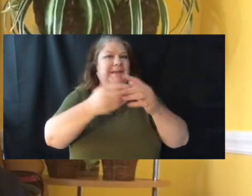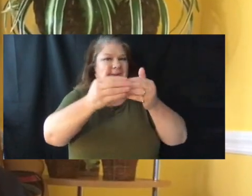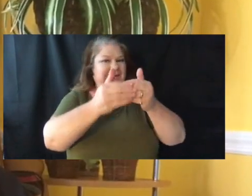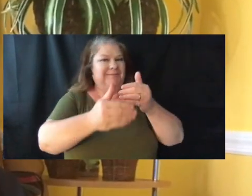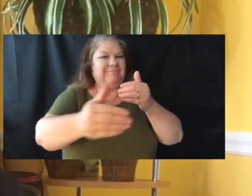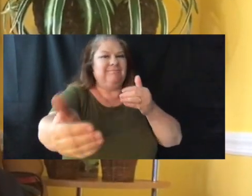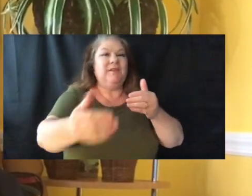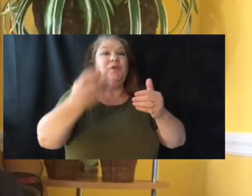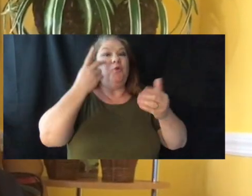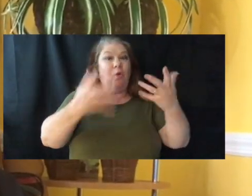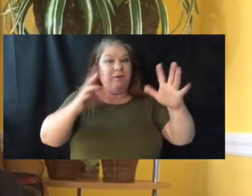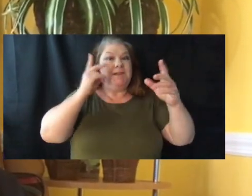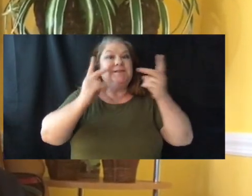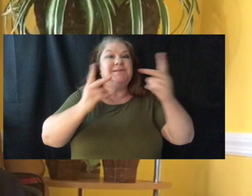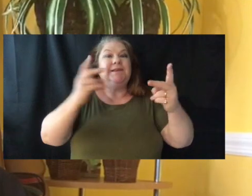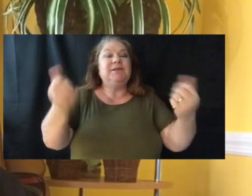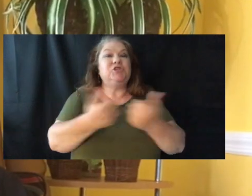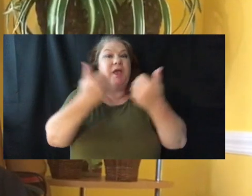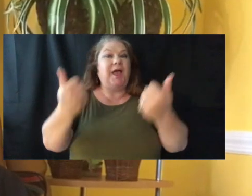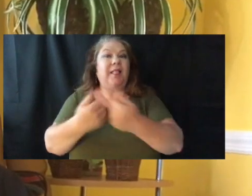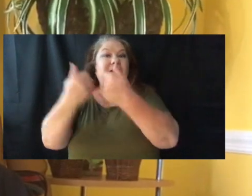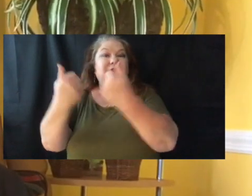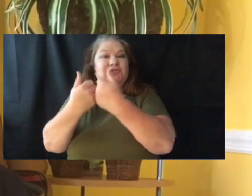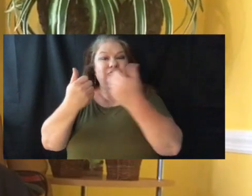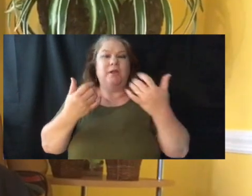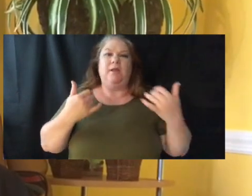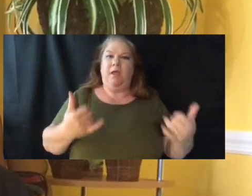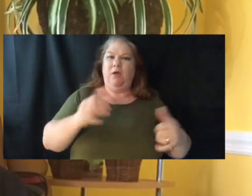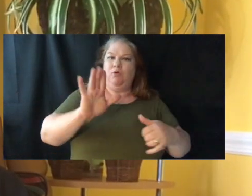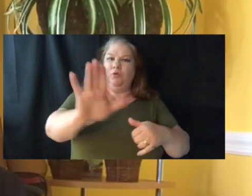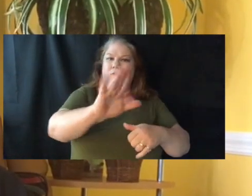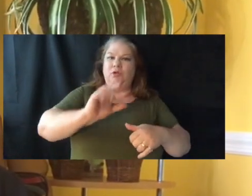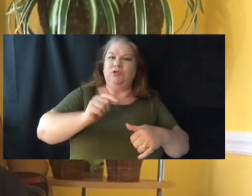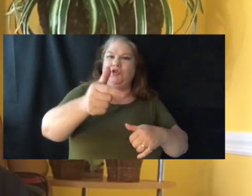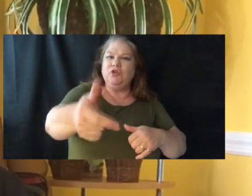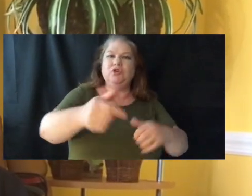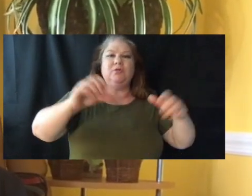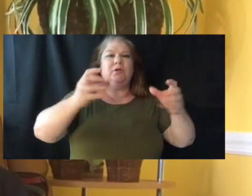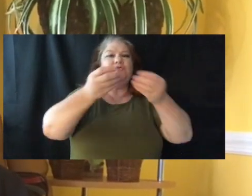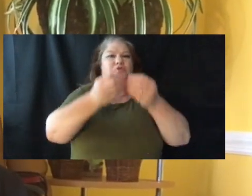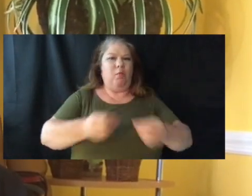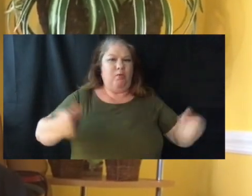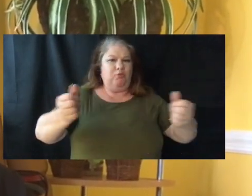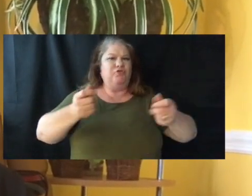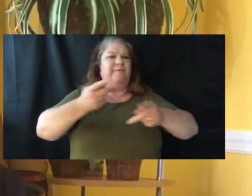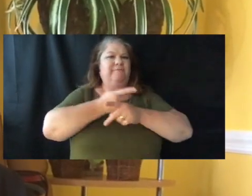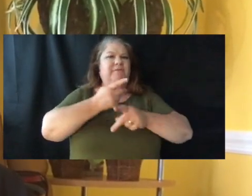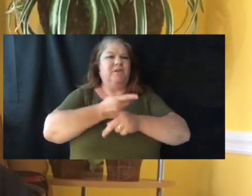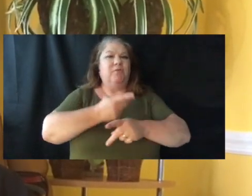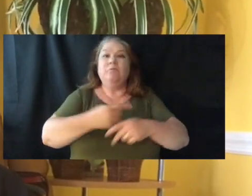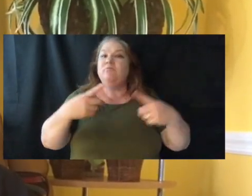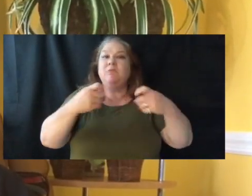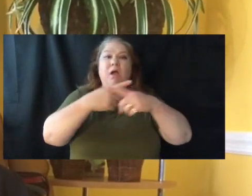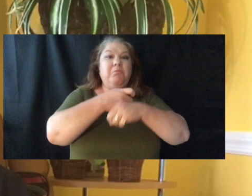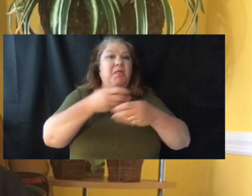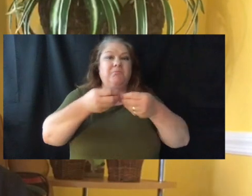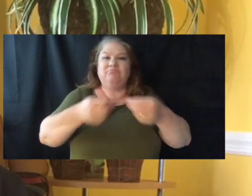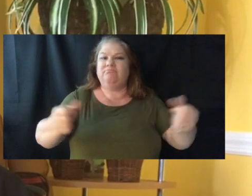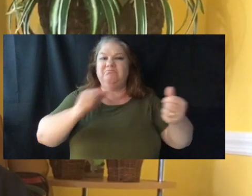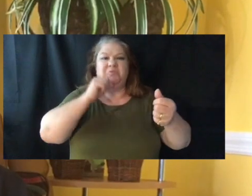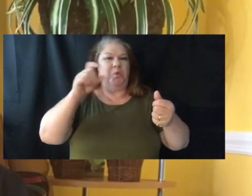seen the challenges in this world. Very soon, it will be up to you to come up with solutions. The solutions don't have to be